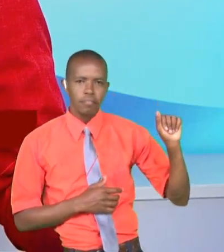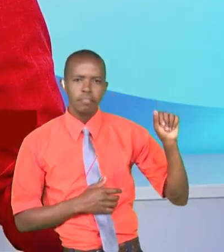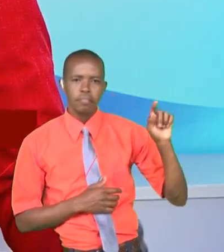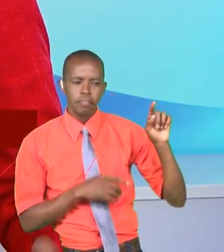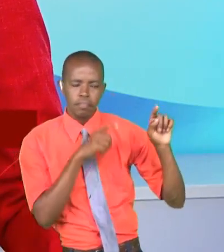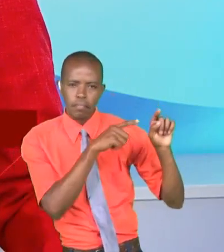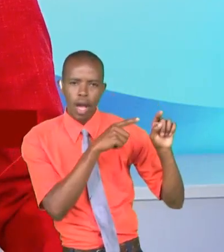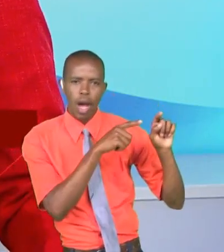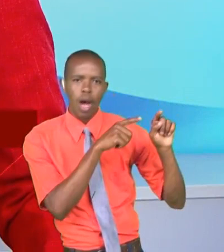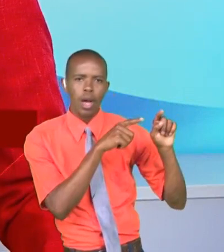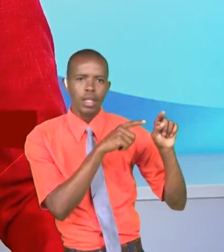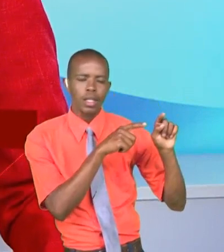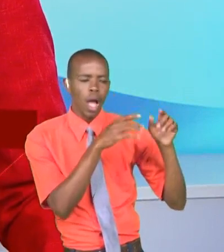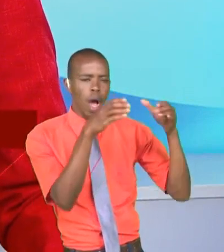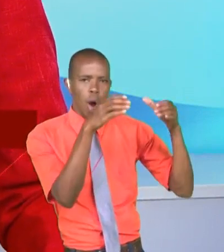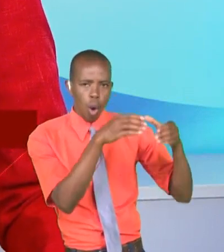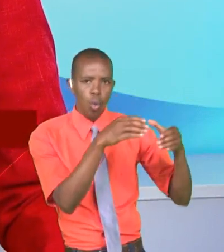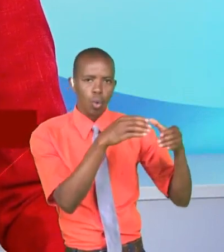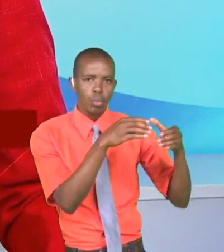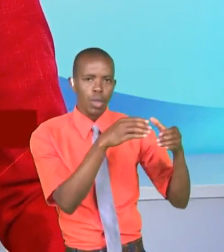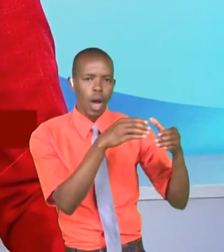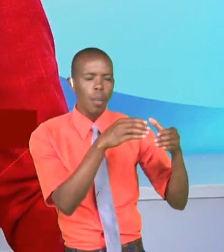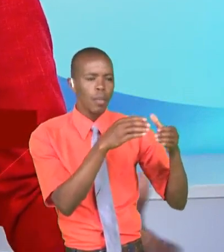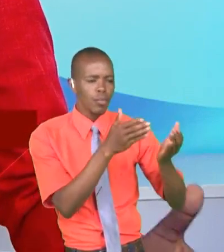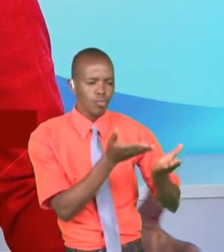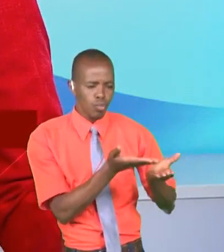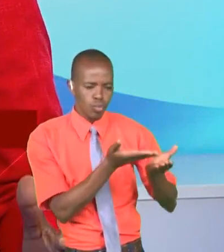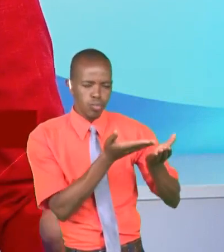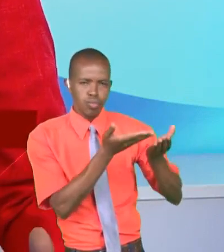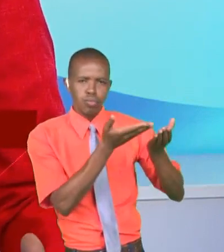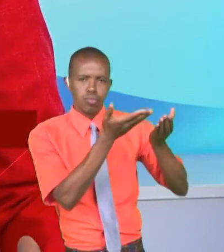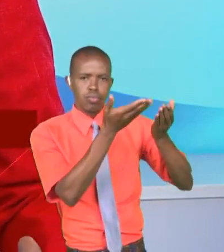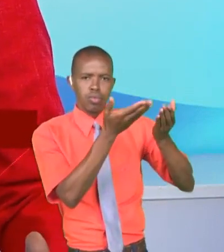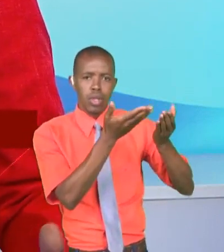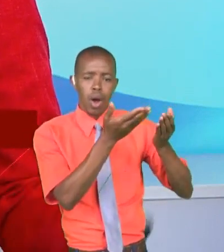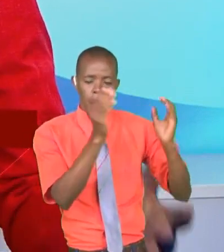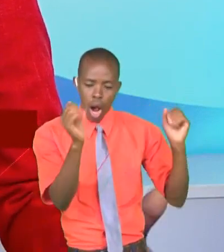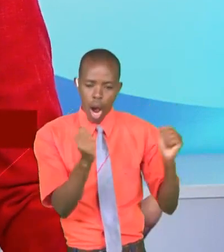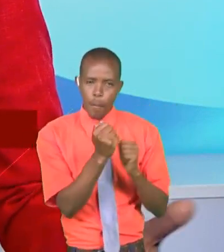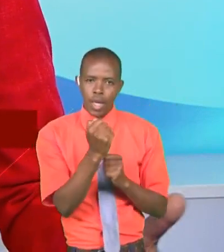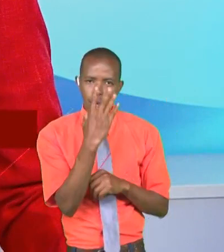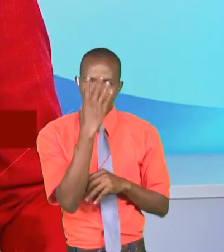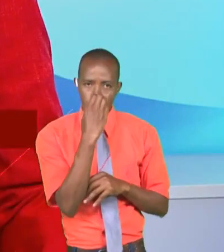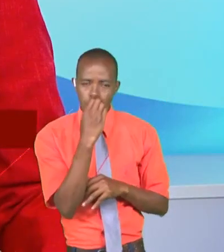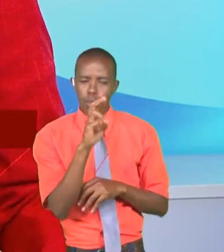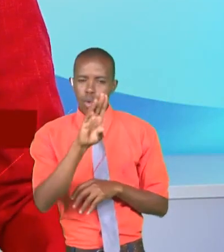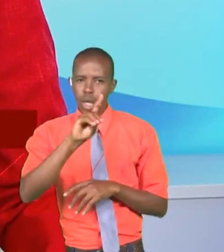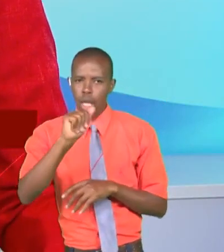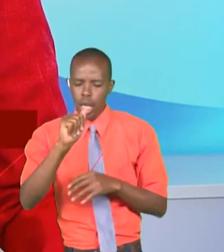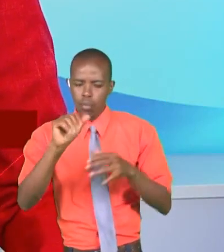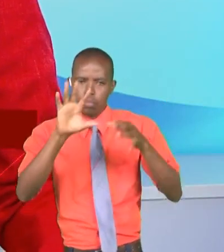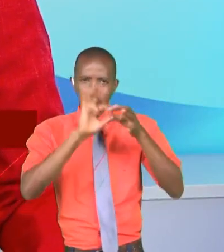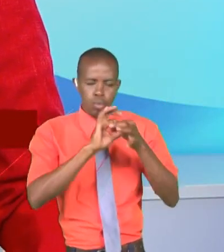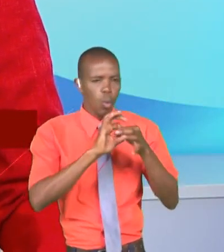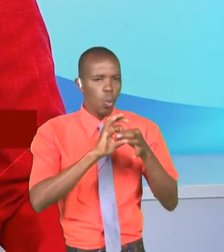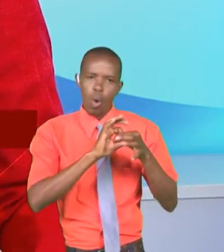a movement that is gathering currency by the day. And bringing these two together, the only result is a tsunami.